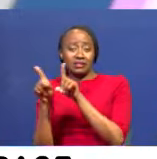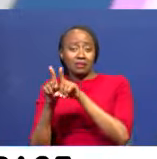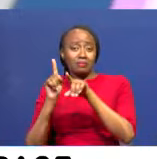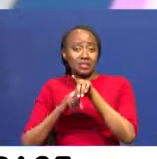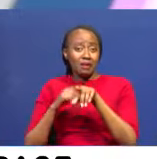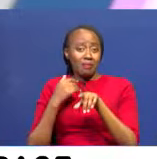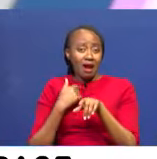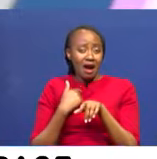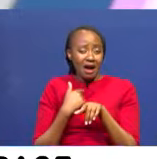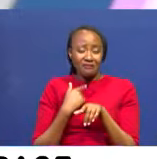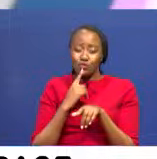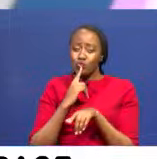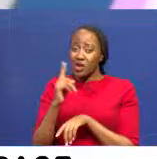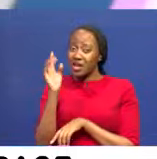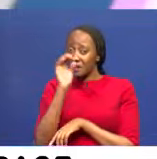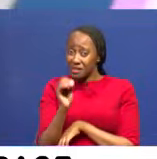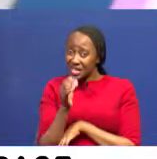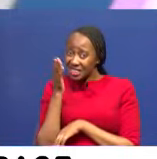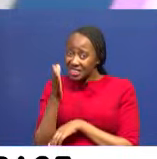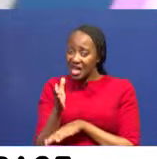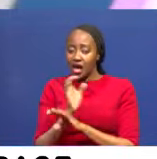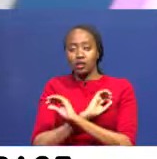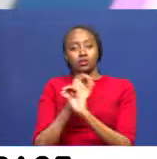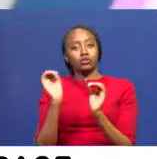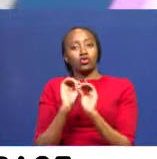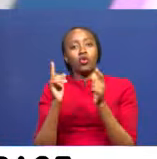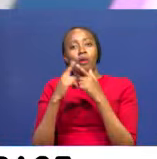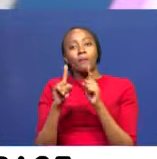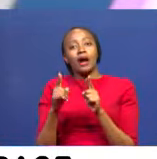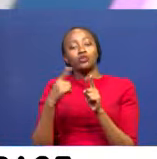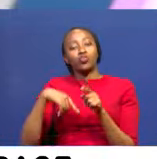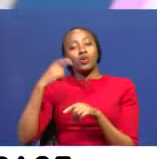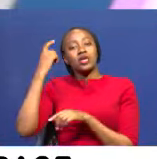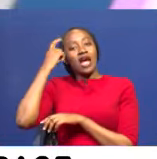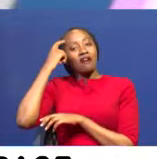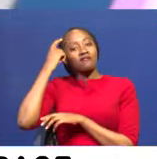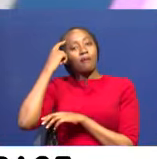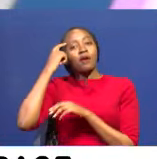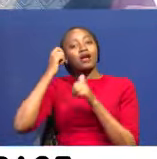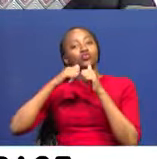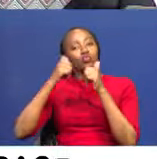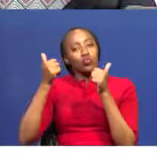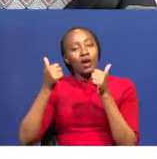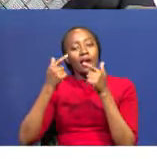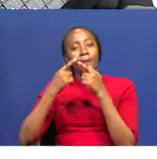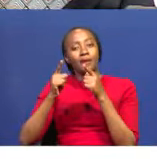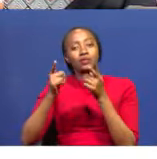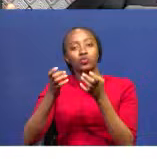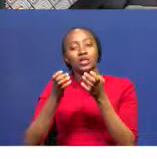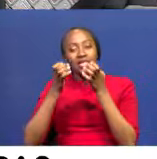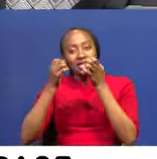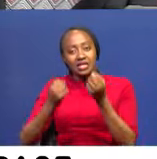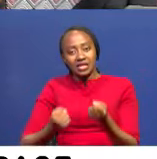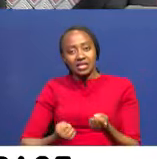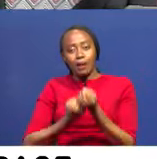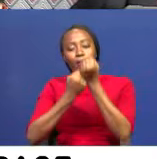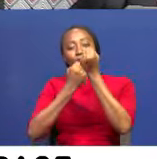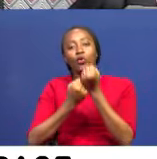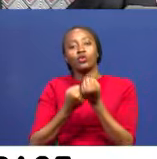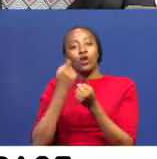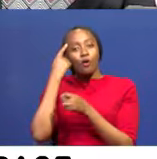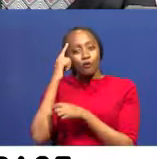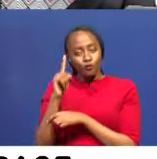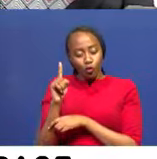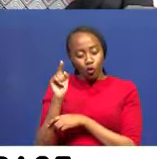not 100% there, but we are getting there. We have the brains to get us there. All we need is the support from an